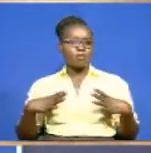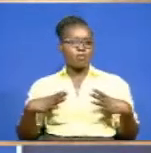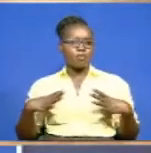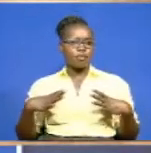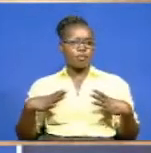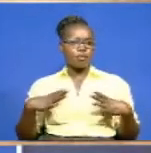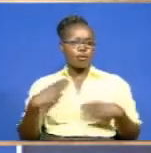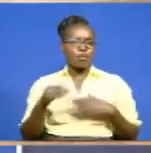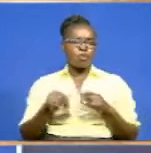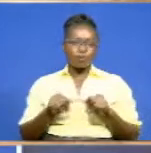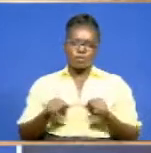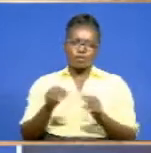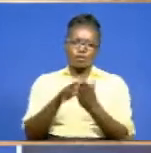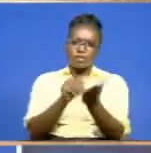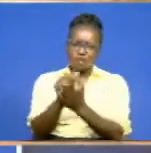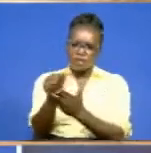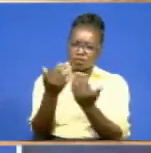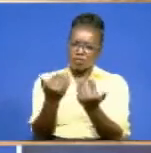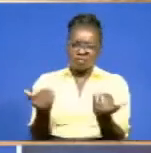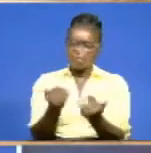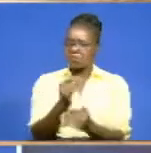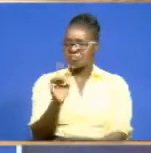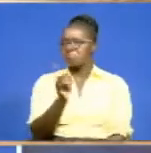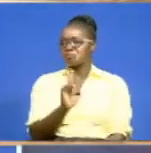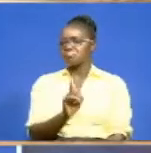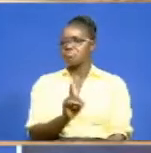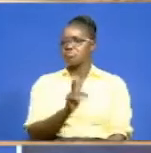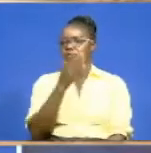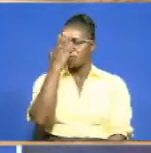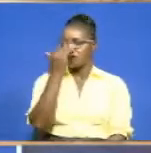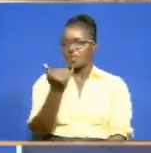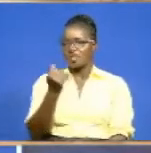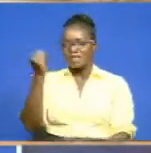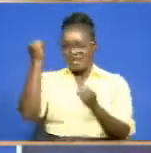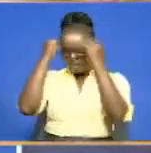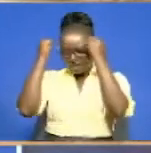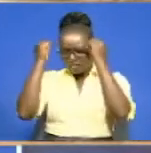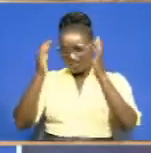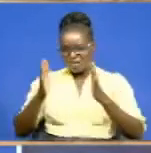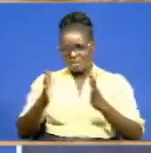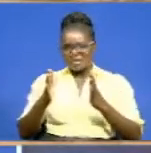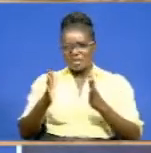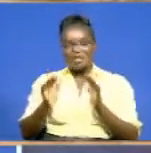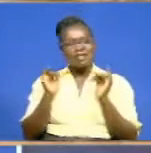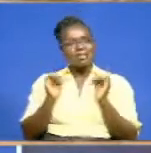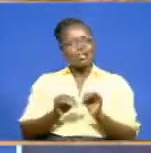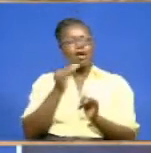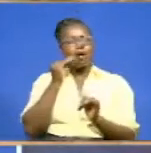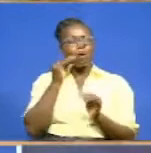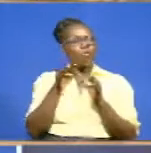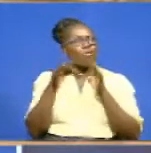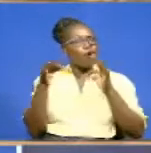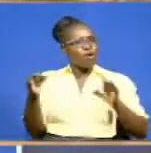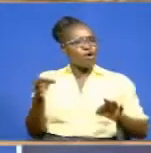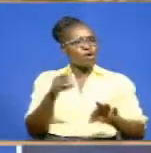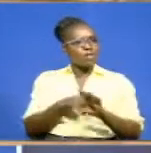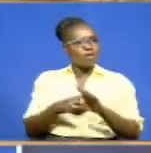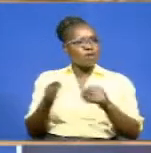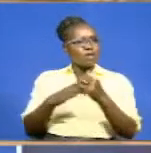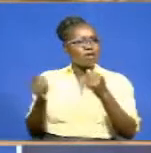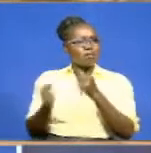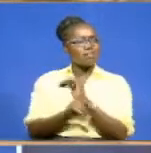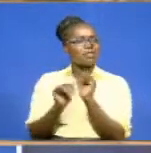see continuous destruction of property, because our students had been used to staying at home for far too long. They stayed at home for a whole